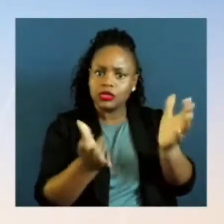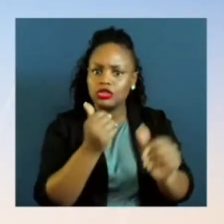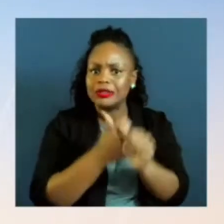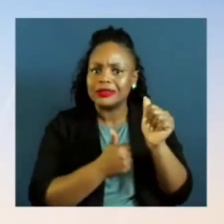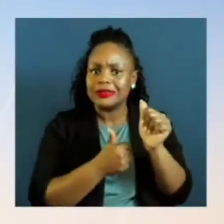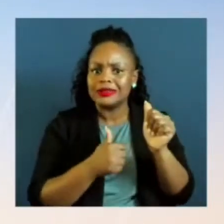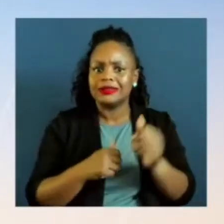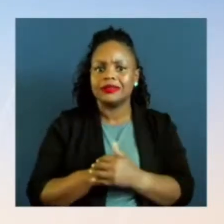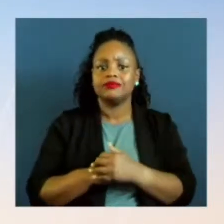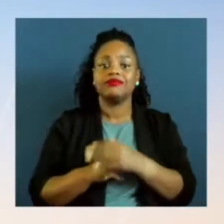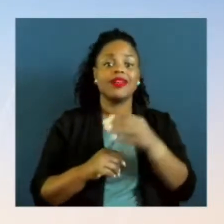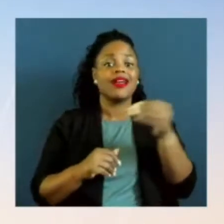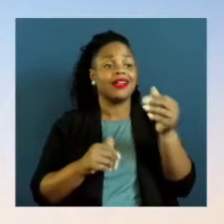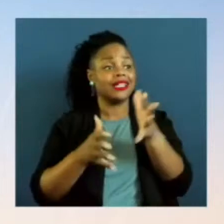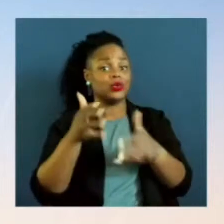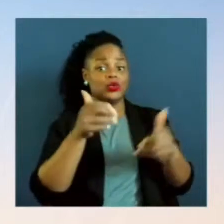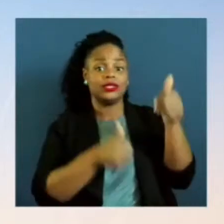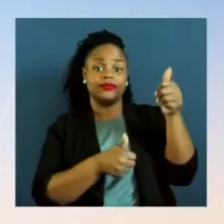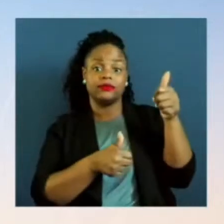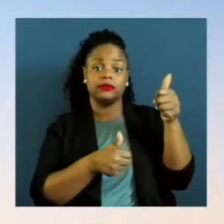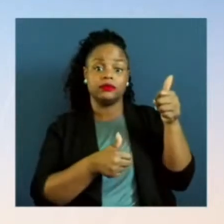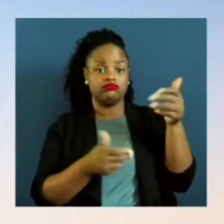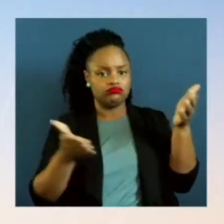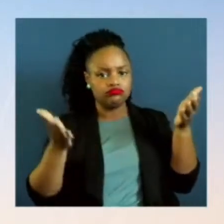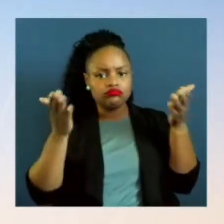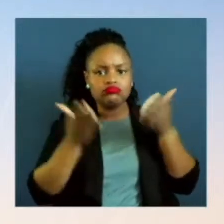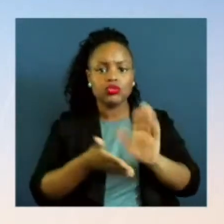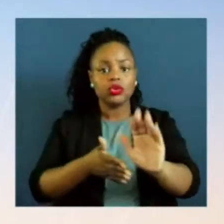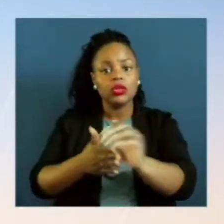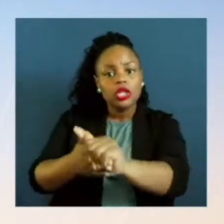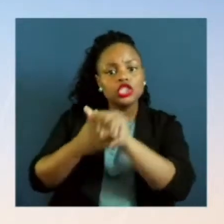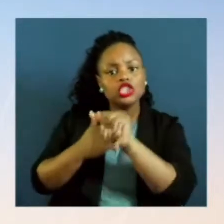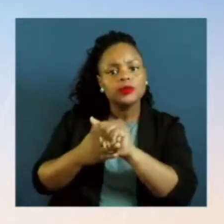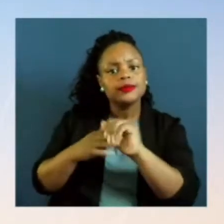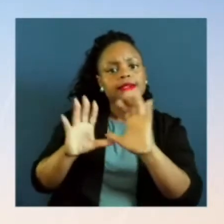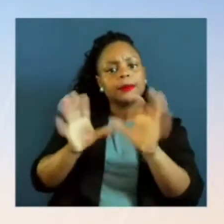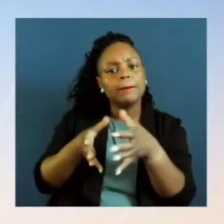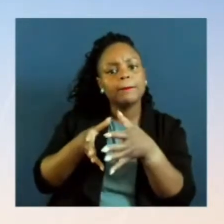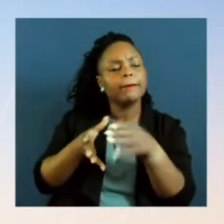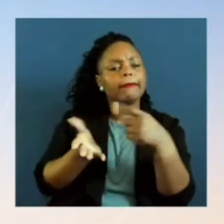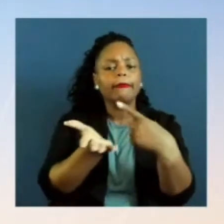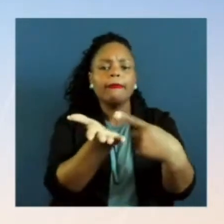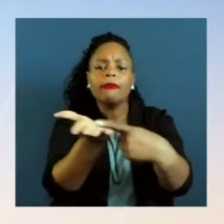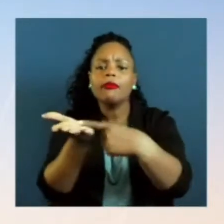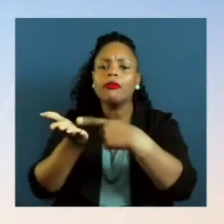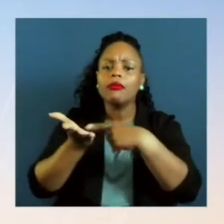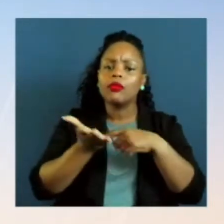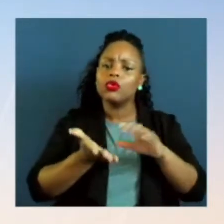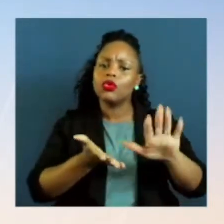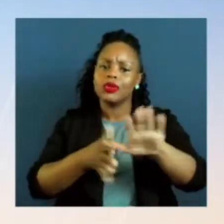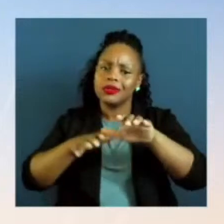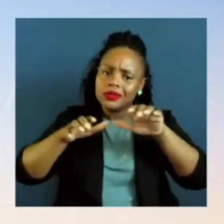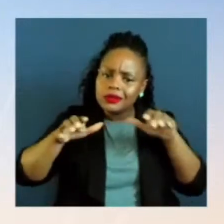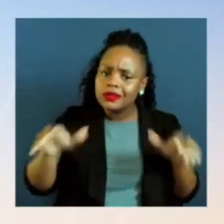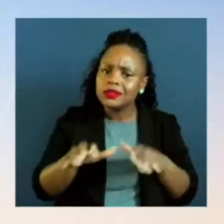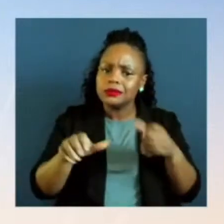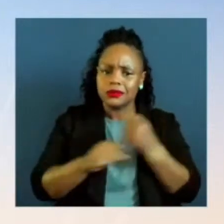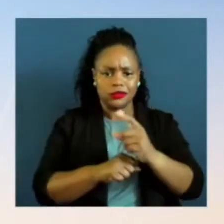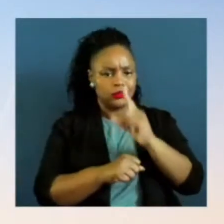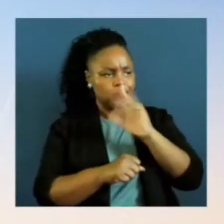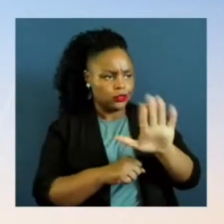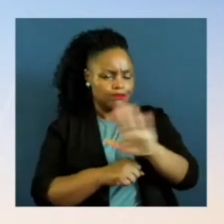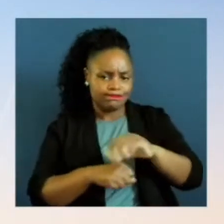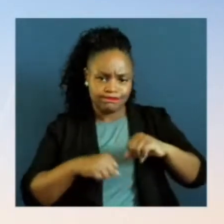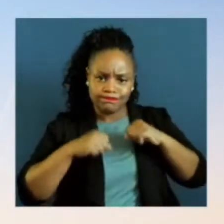bring together your leadership teams and run through this set of activities to ensure that your organizations are as secure as they need to be before